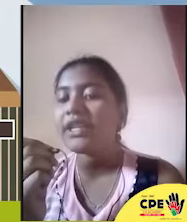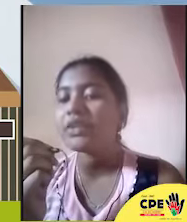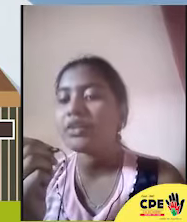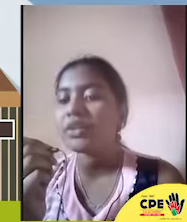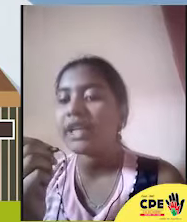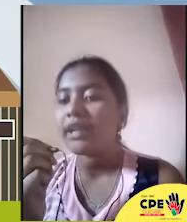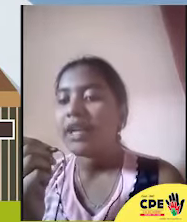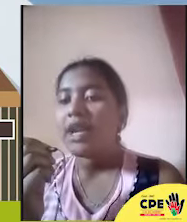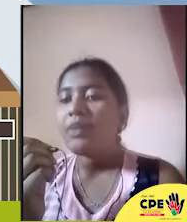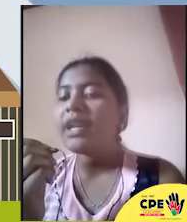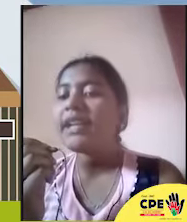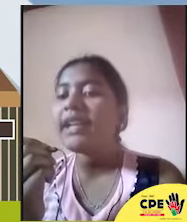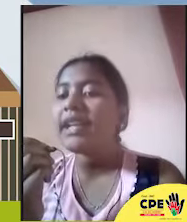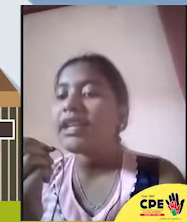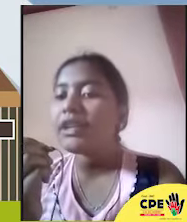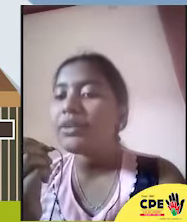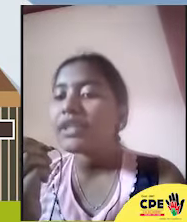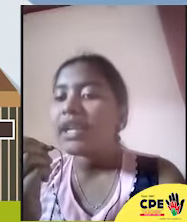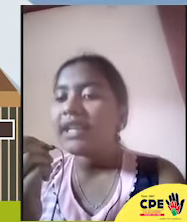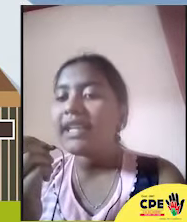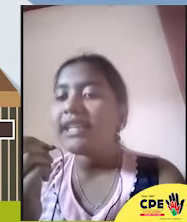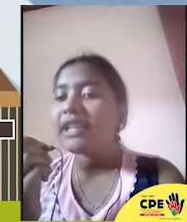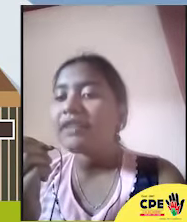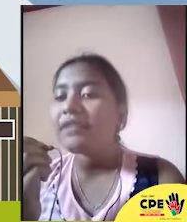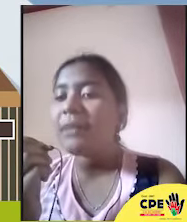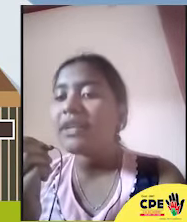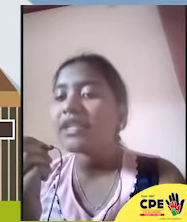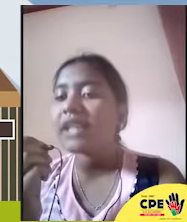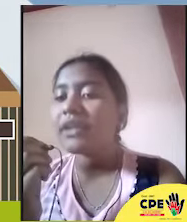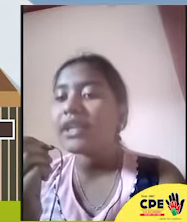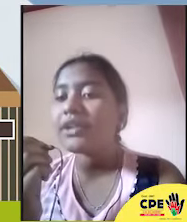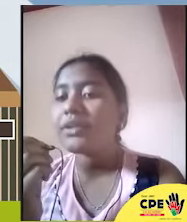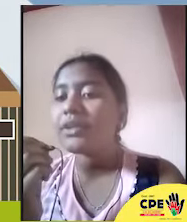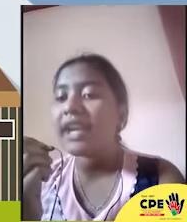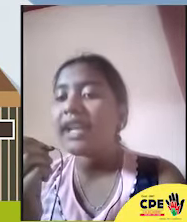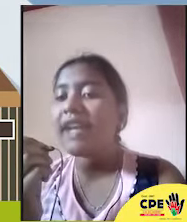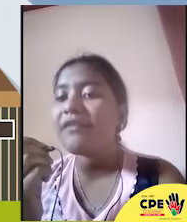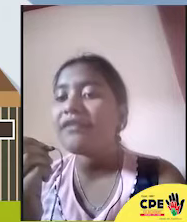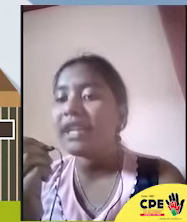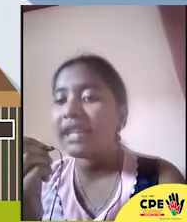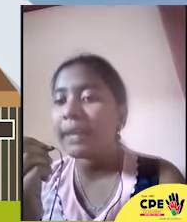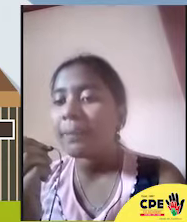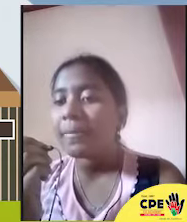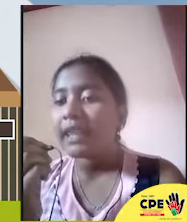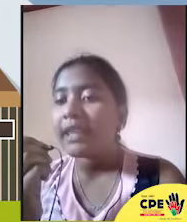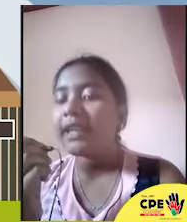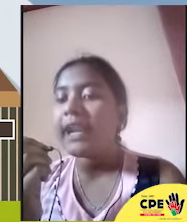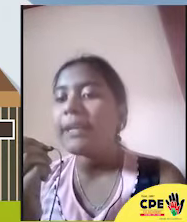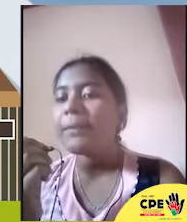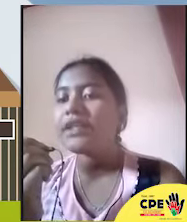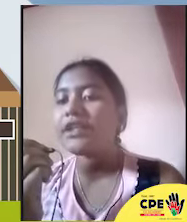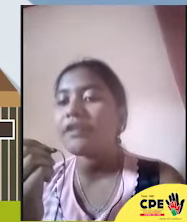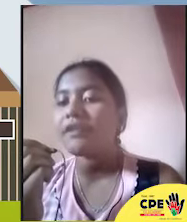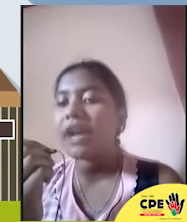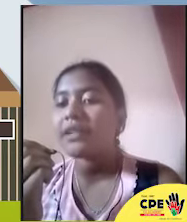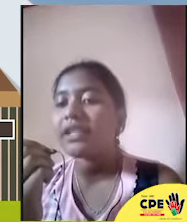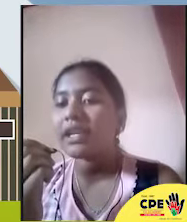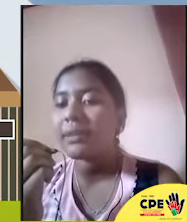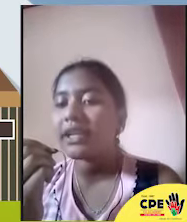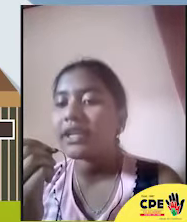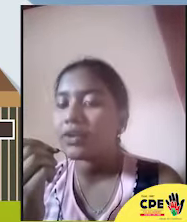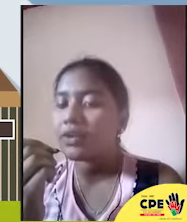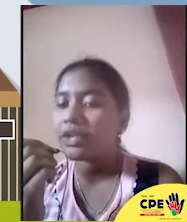committing suicide. We are getting news telling that a farmer is committing suicide every day, that 90% of farmers